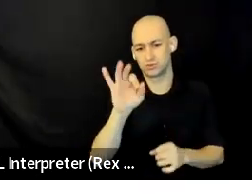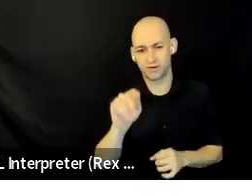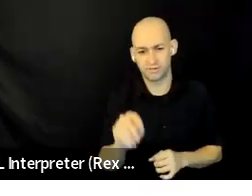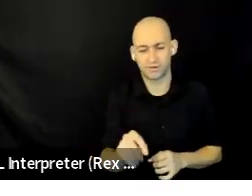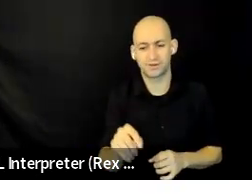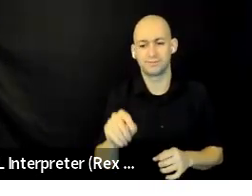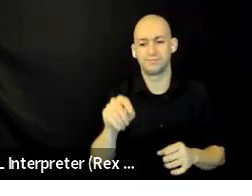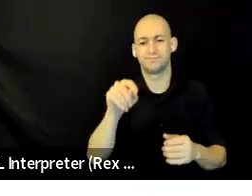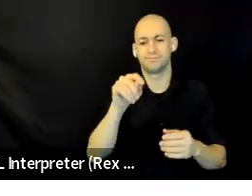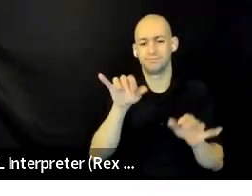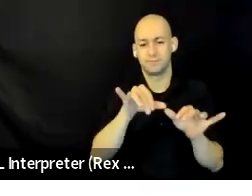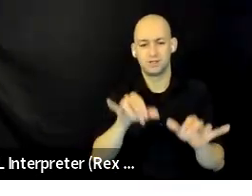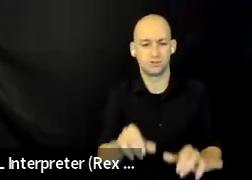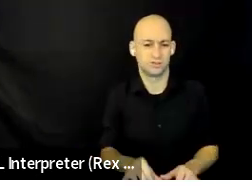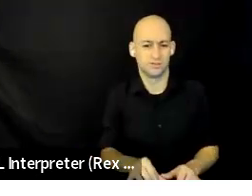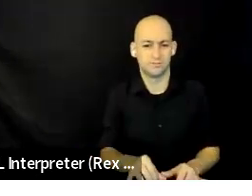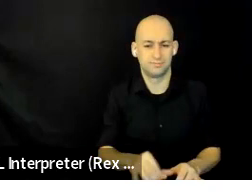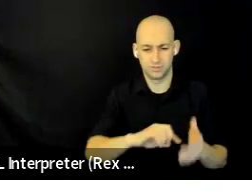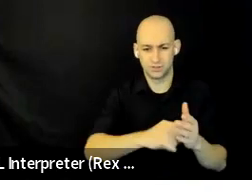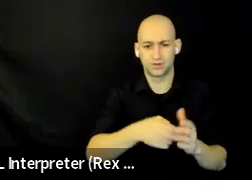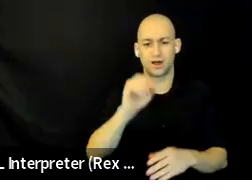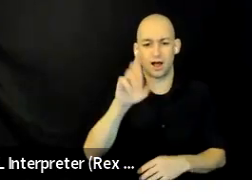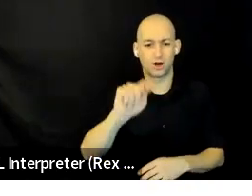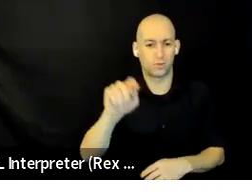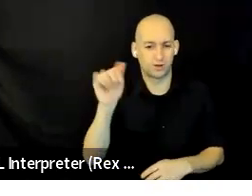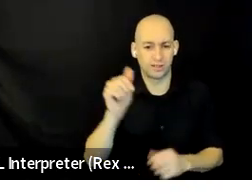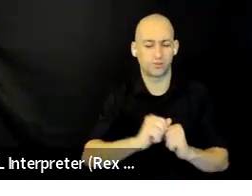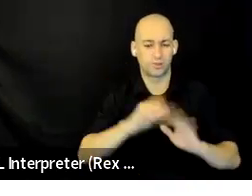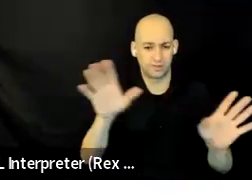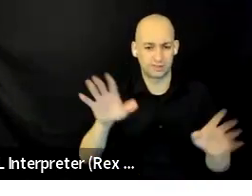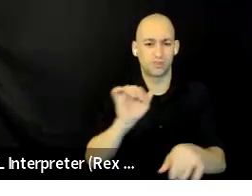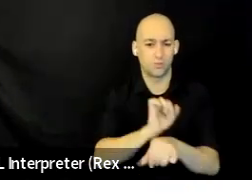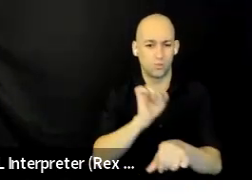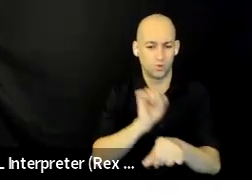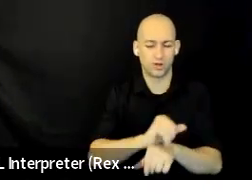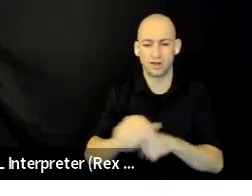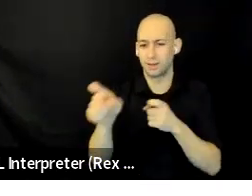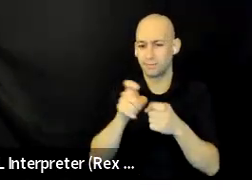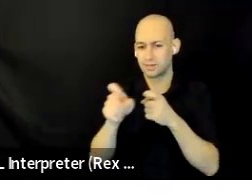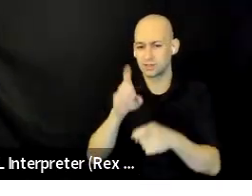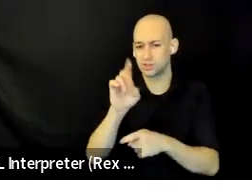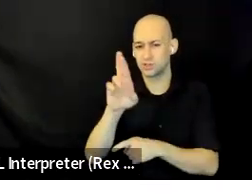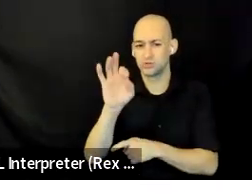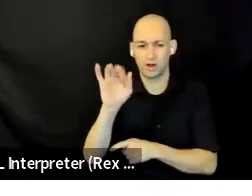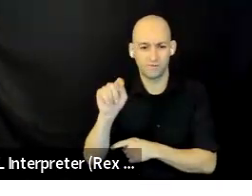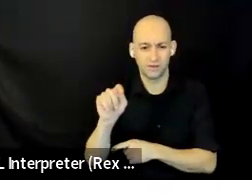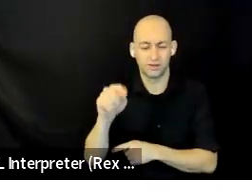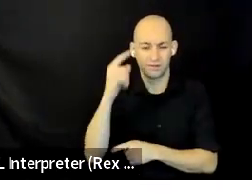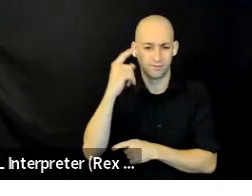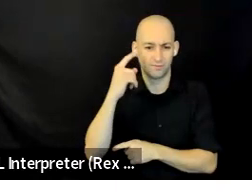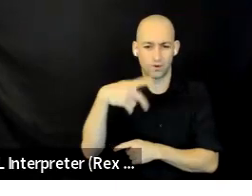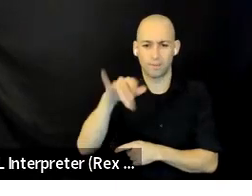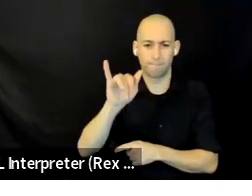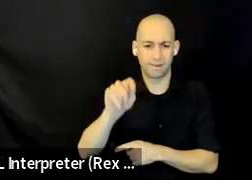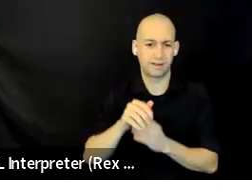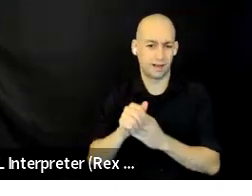metrics. Starting October 10th, we released the working administrative drafts of the PID